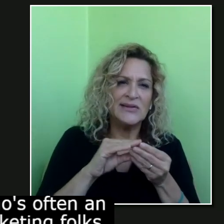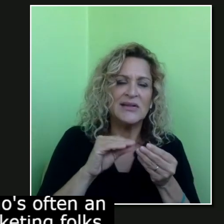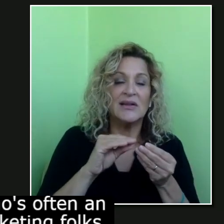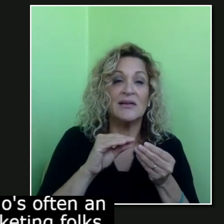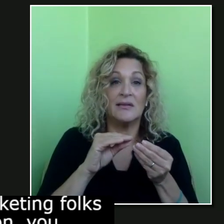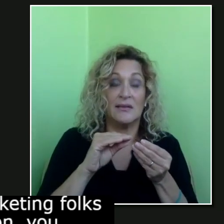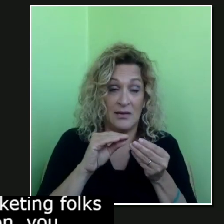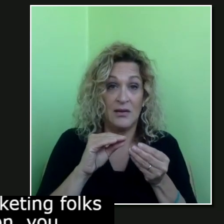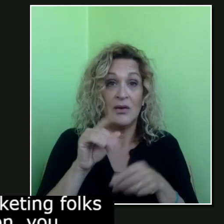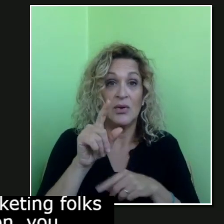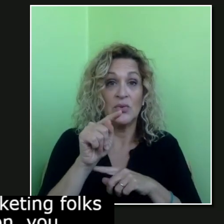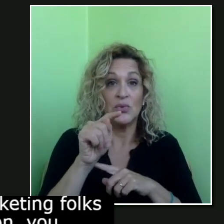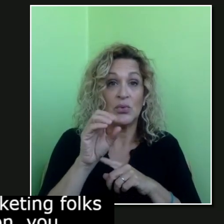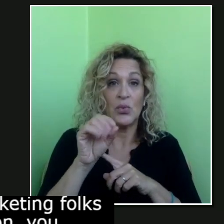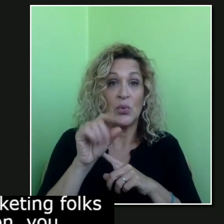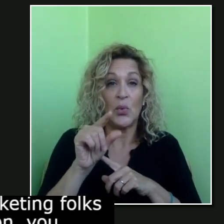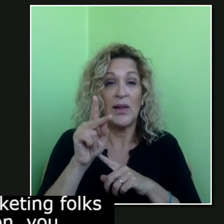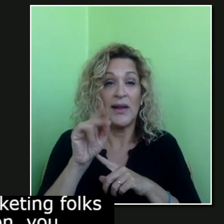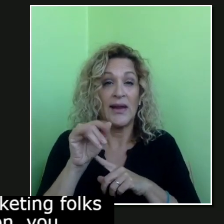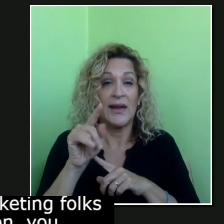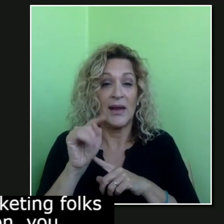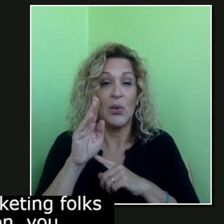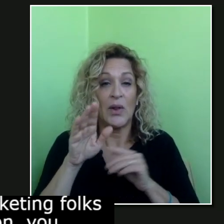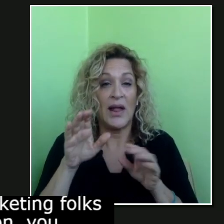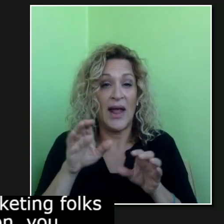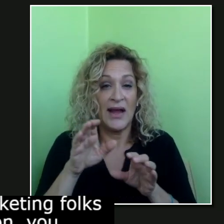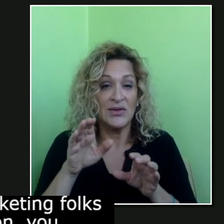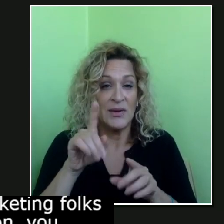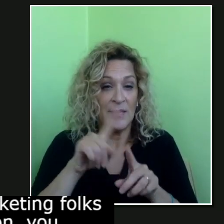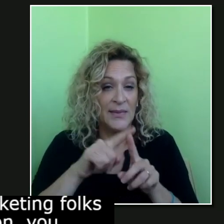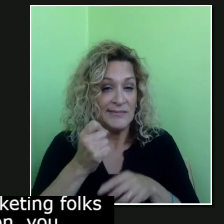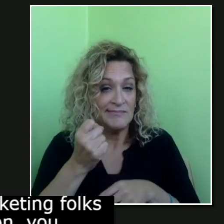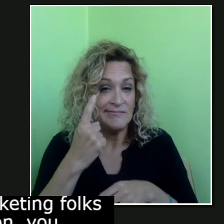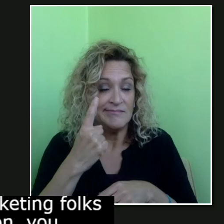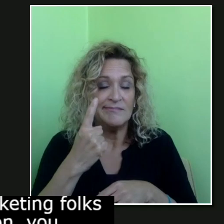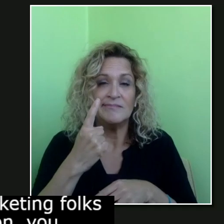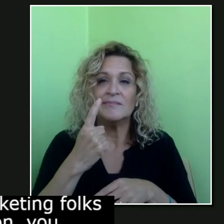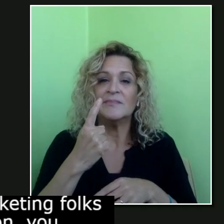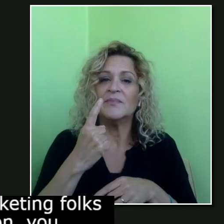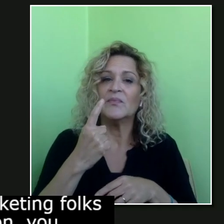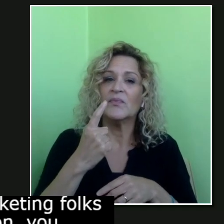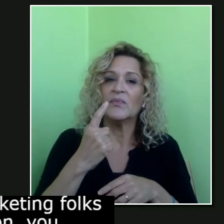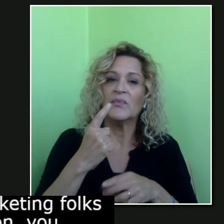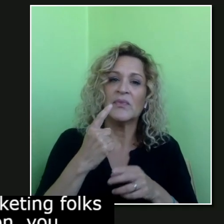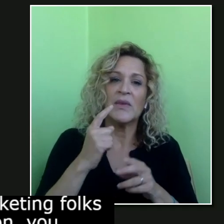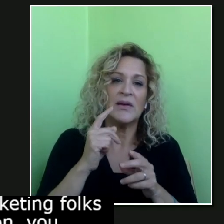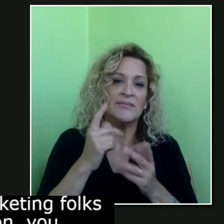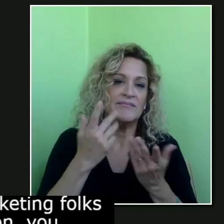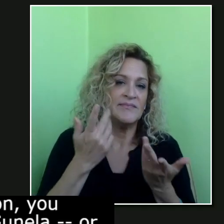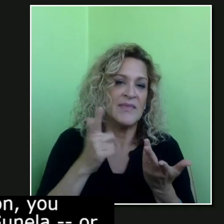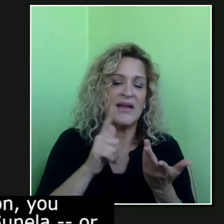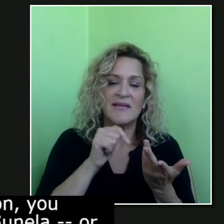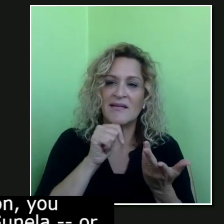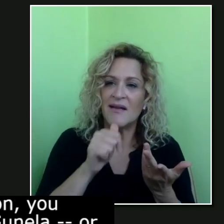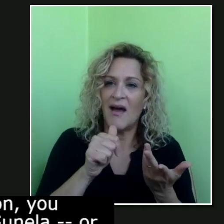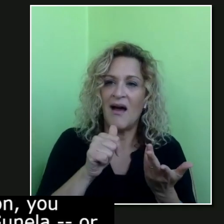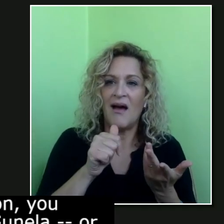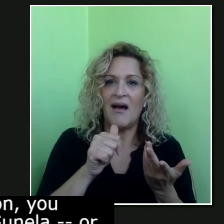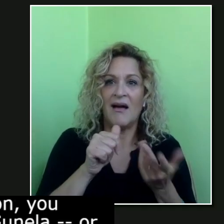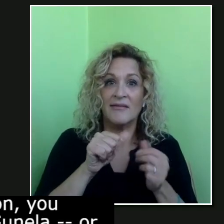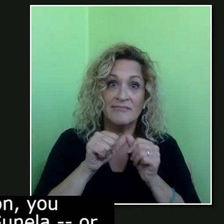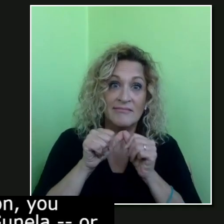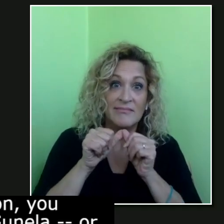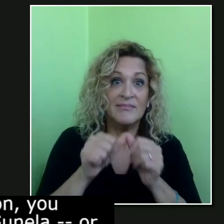as Gunilla noted, it is not, or maybe it was Shabir, it is not infinite, nor is it